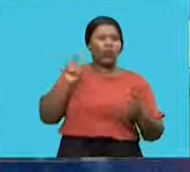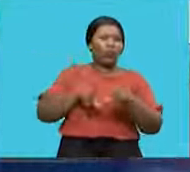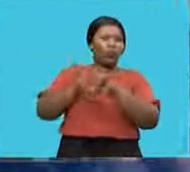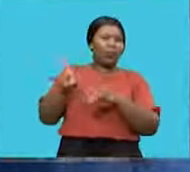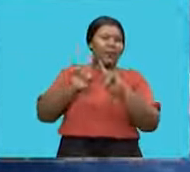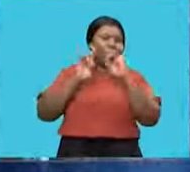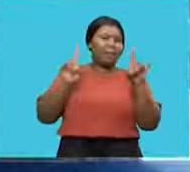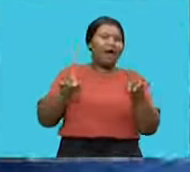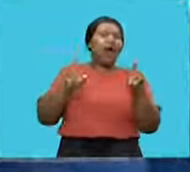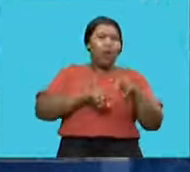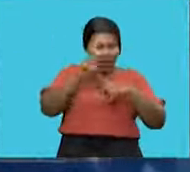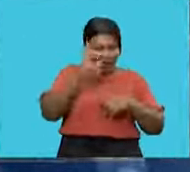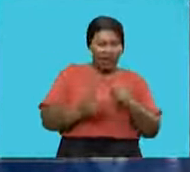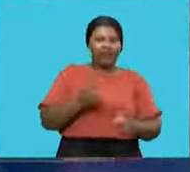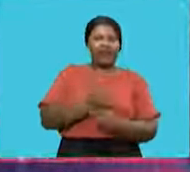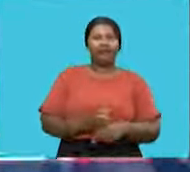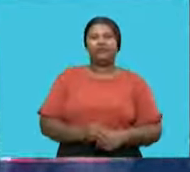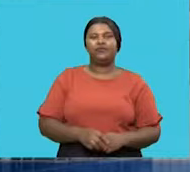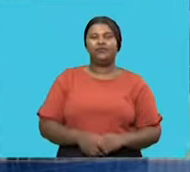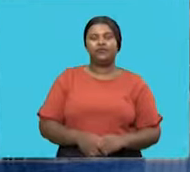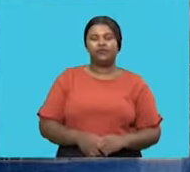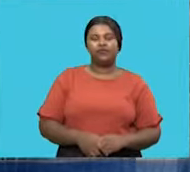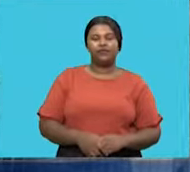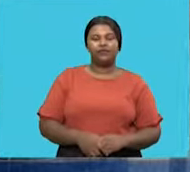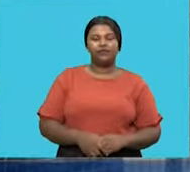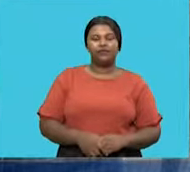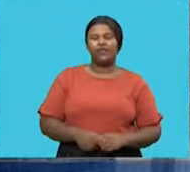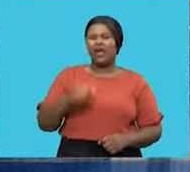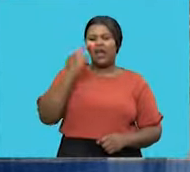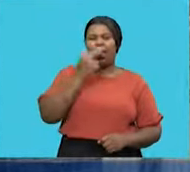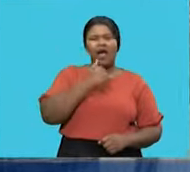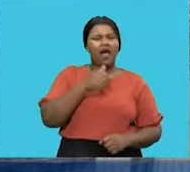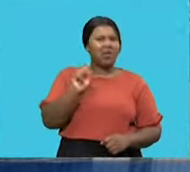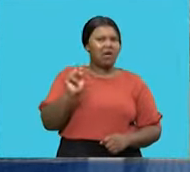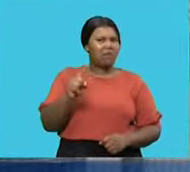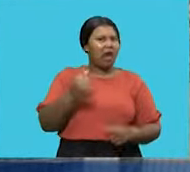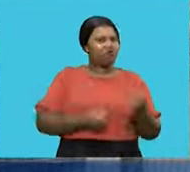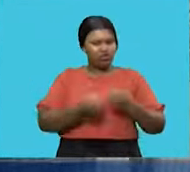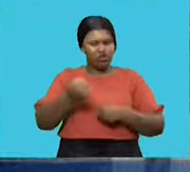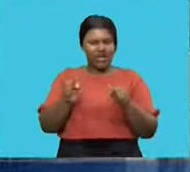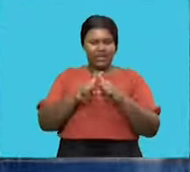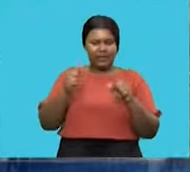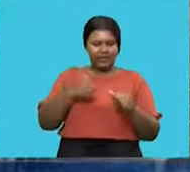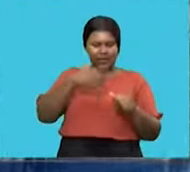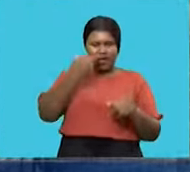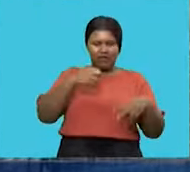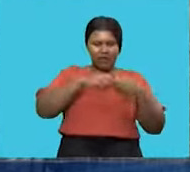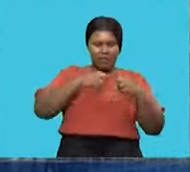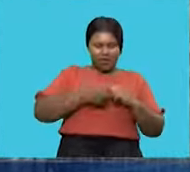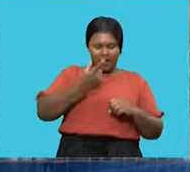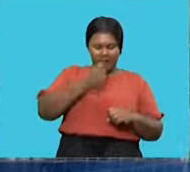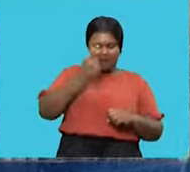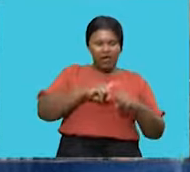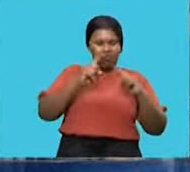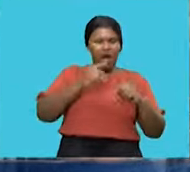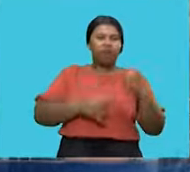it wasn't to be. It was a nice race. I enjoyed it. I just had a bit of trouble with my calves cramping up, but the rest of the race